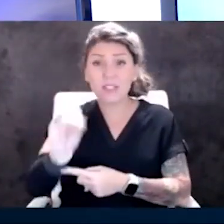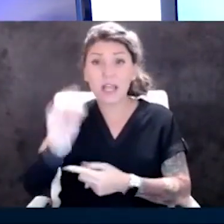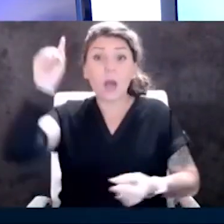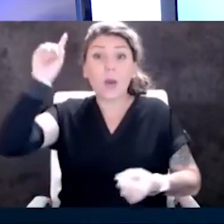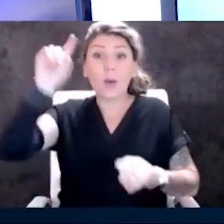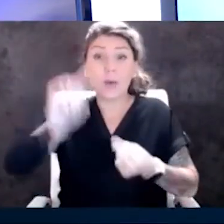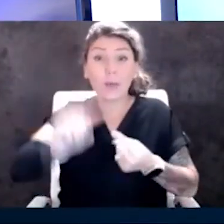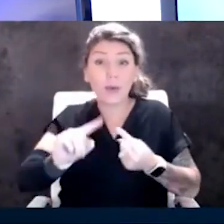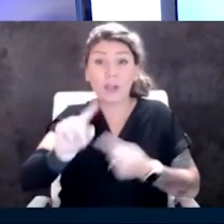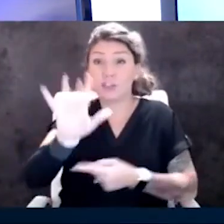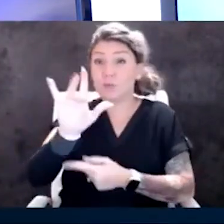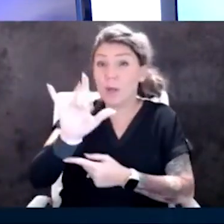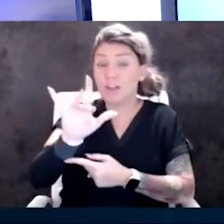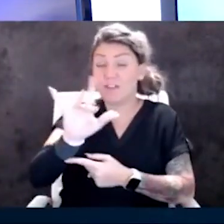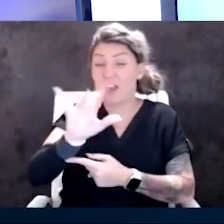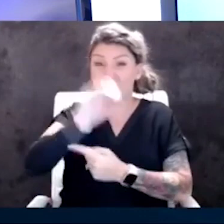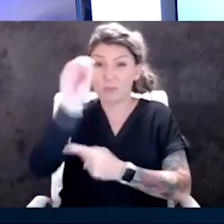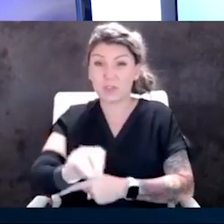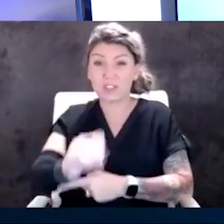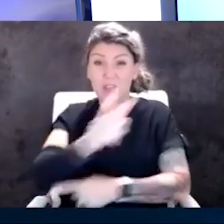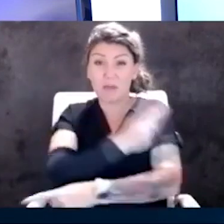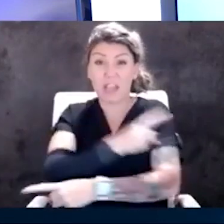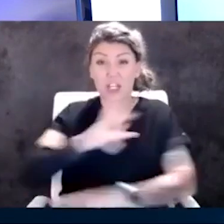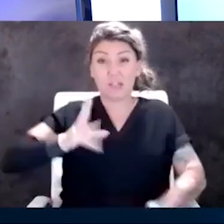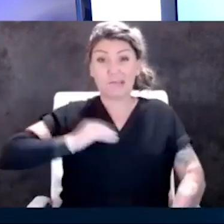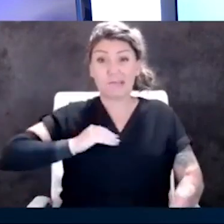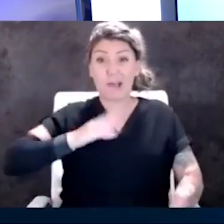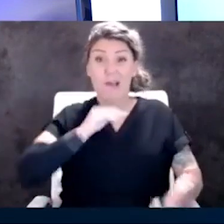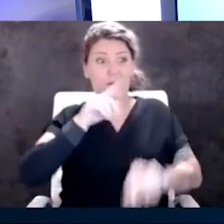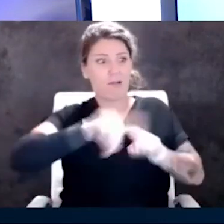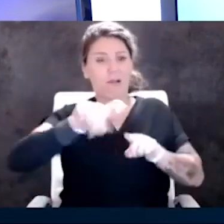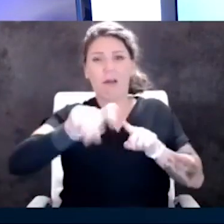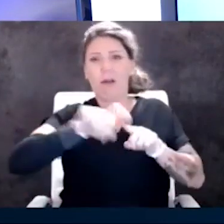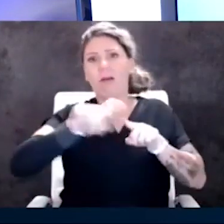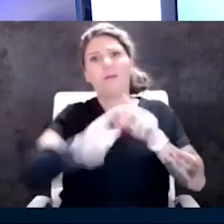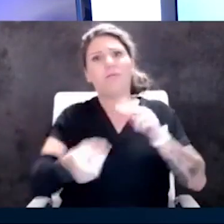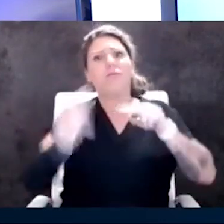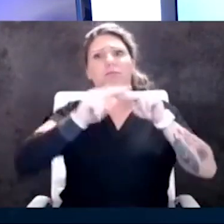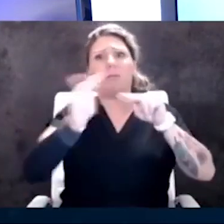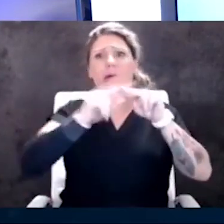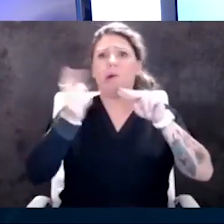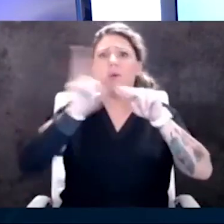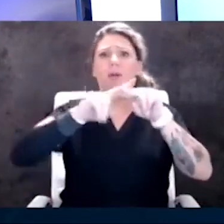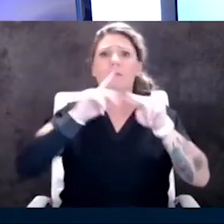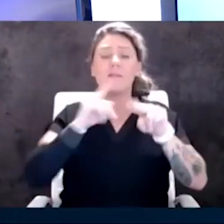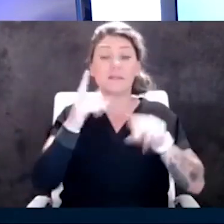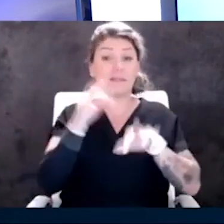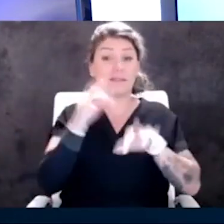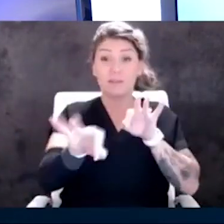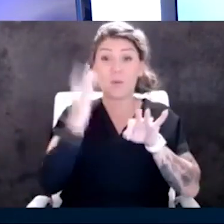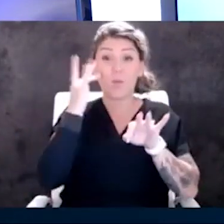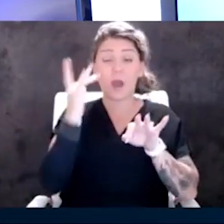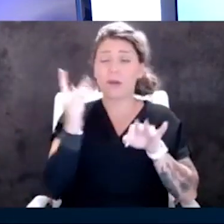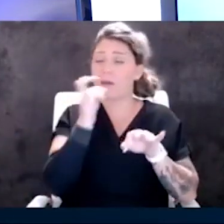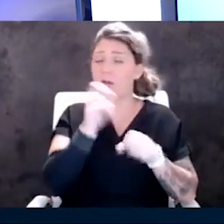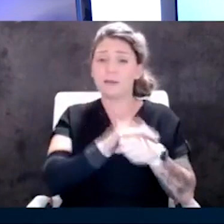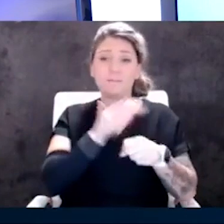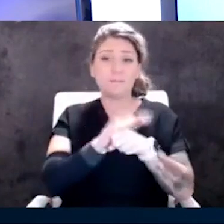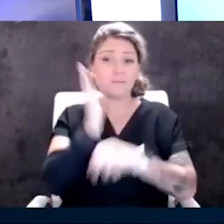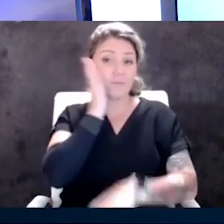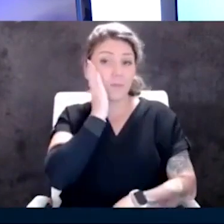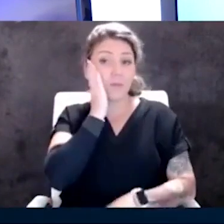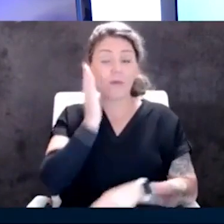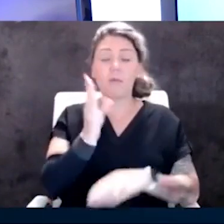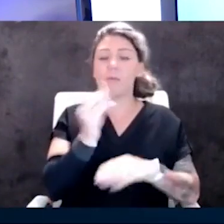patients being accepted, while the number of calls had accelerated. And that's simply because we didn't have enough beds. But we've really made a lot of efforts